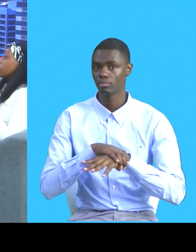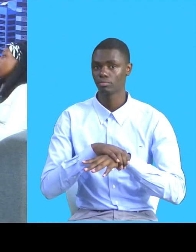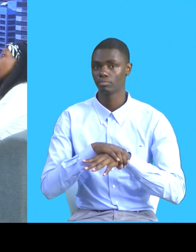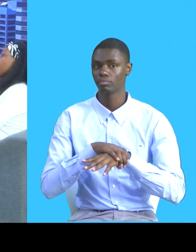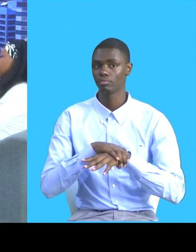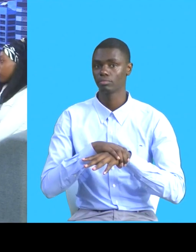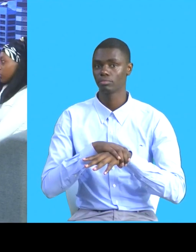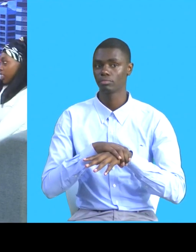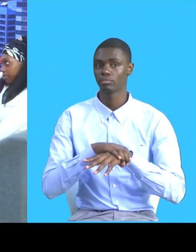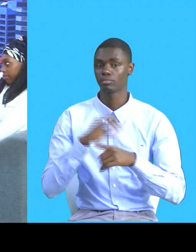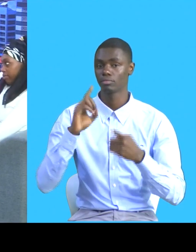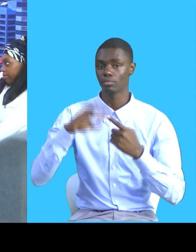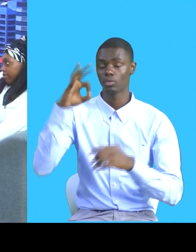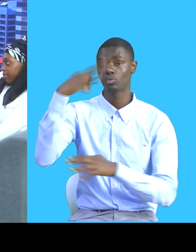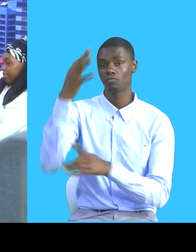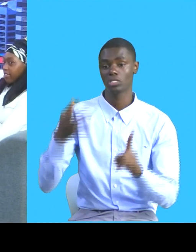to their future.